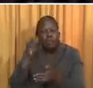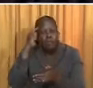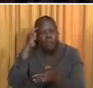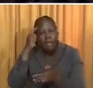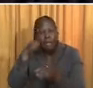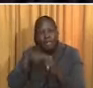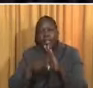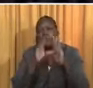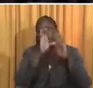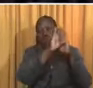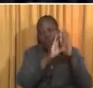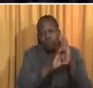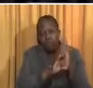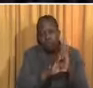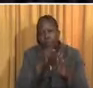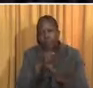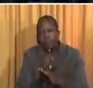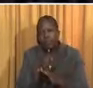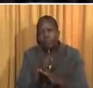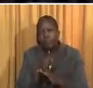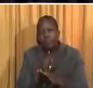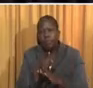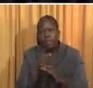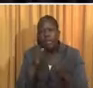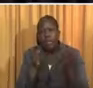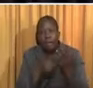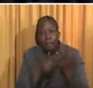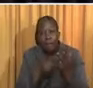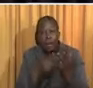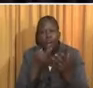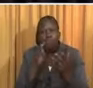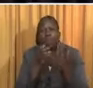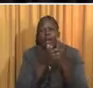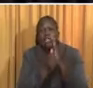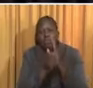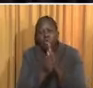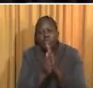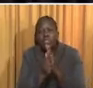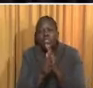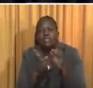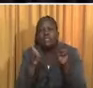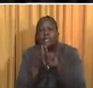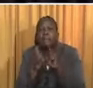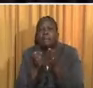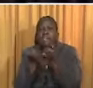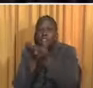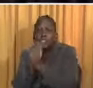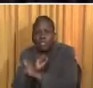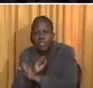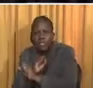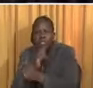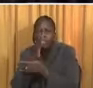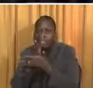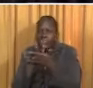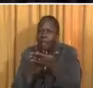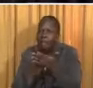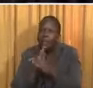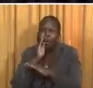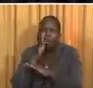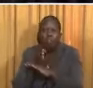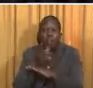Constitution. Besides the number of articles sought to be amended, the courts were concerned about their overall